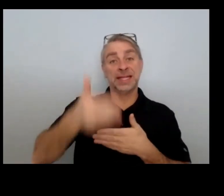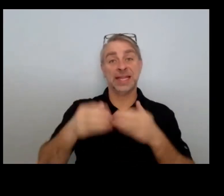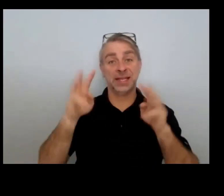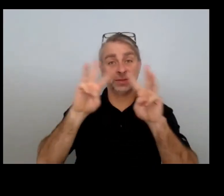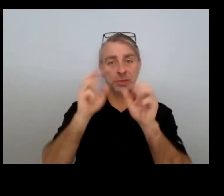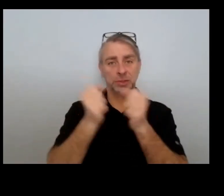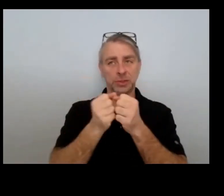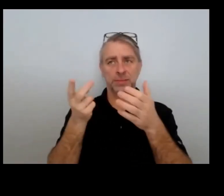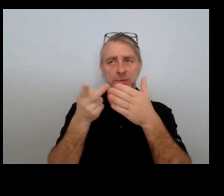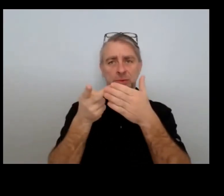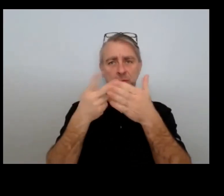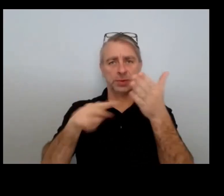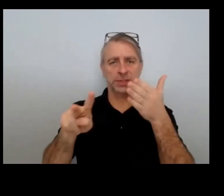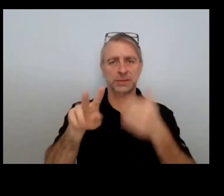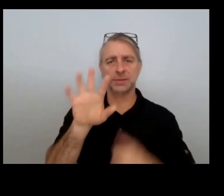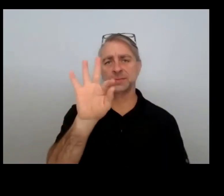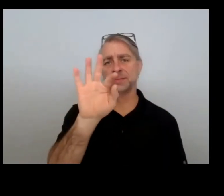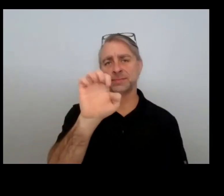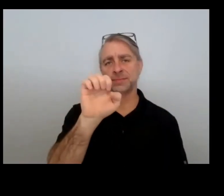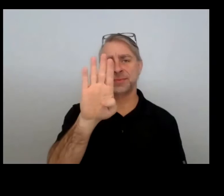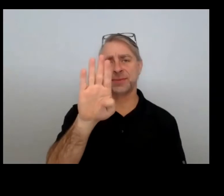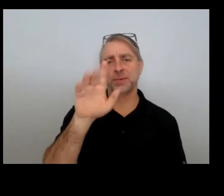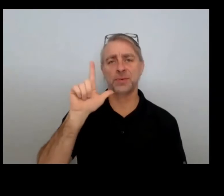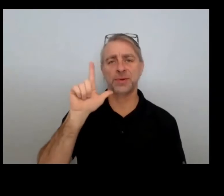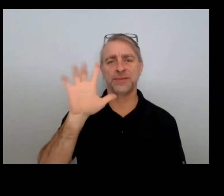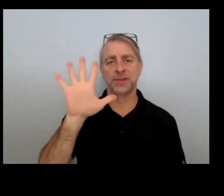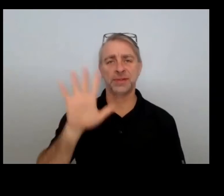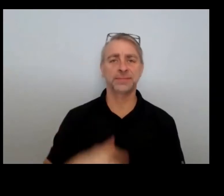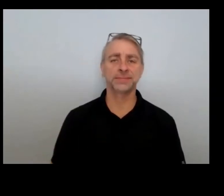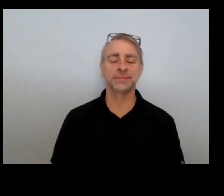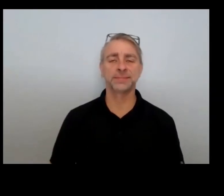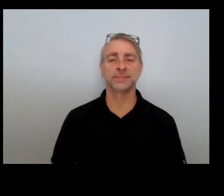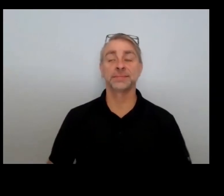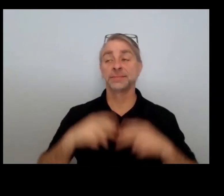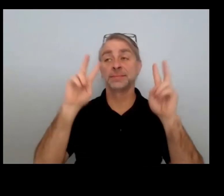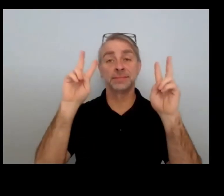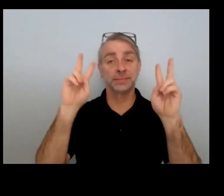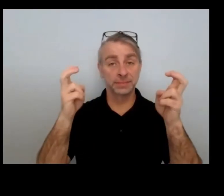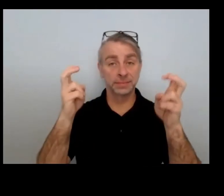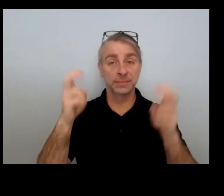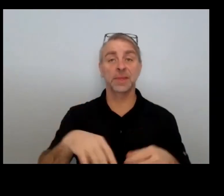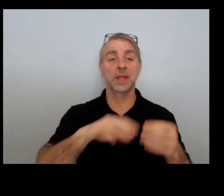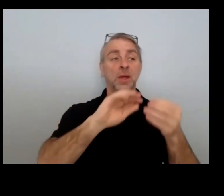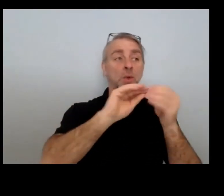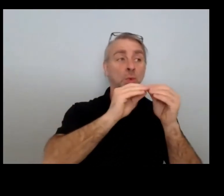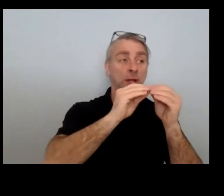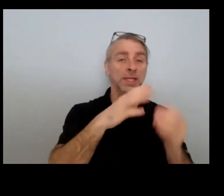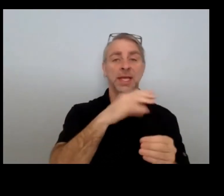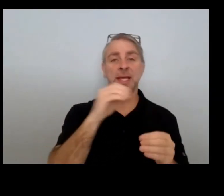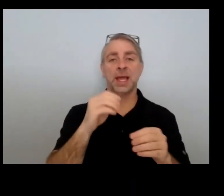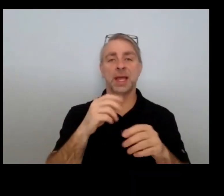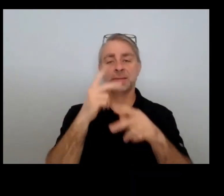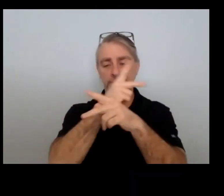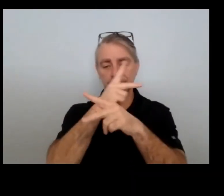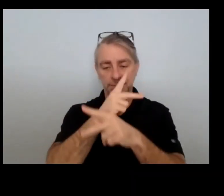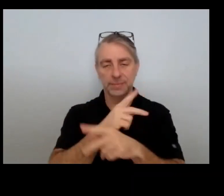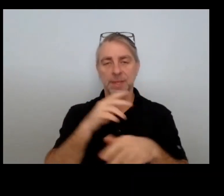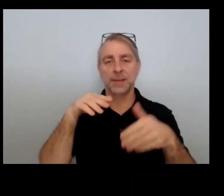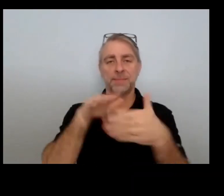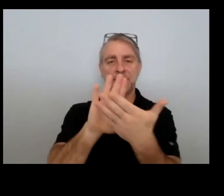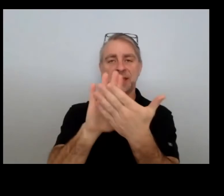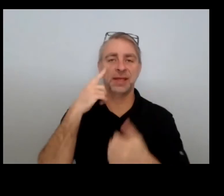on February 25th. This workshop is Cutting Edge Quantitative and Computational Methods for STEM